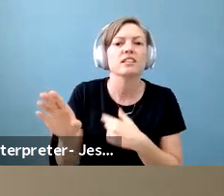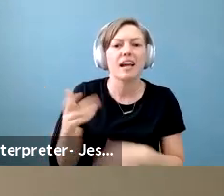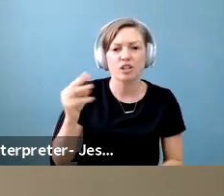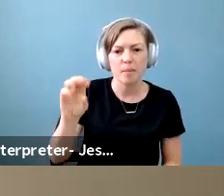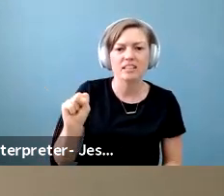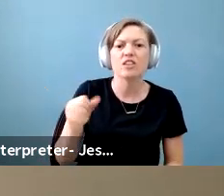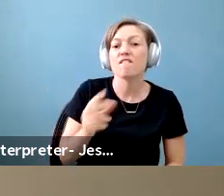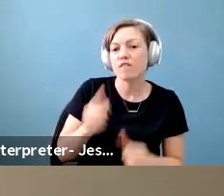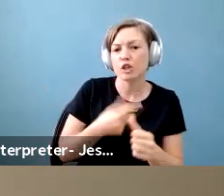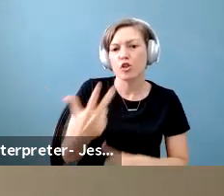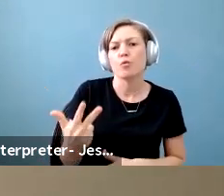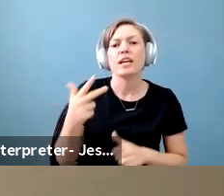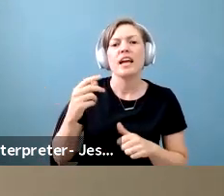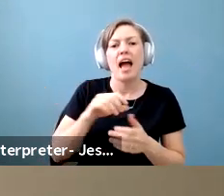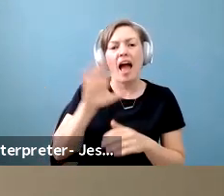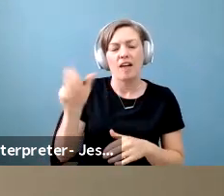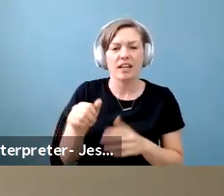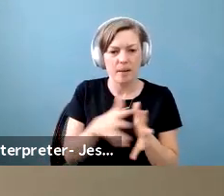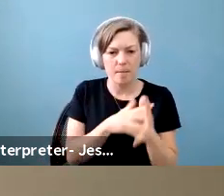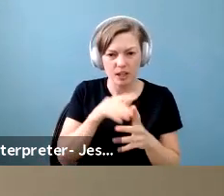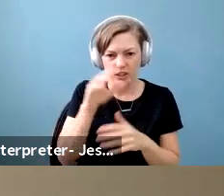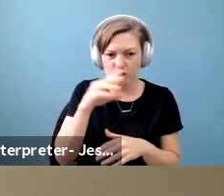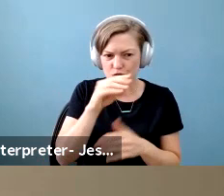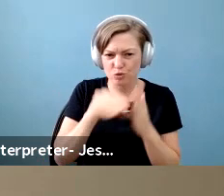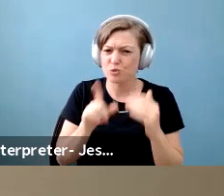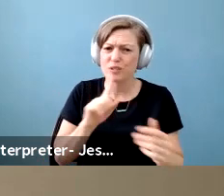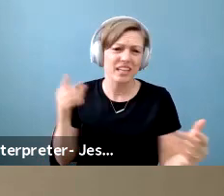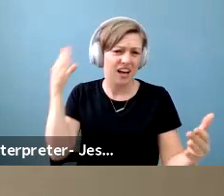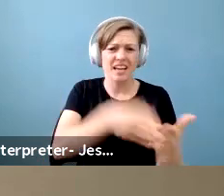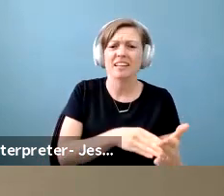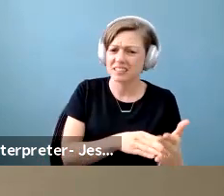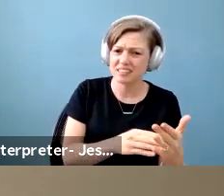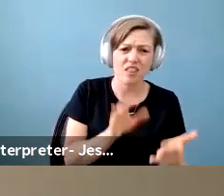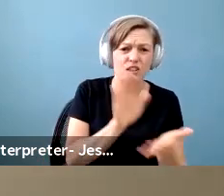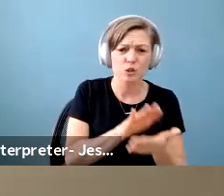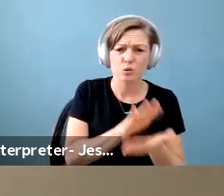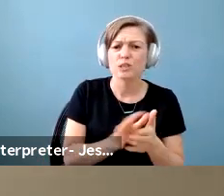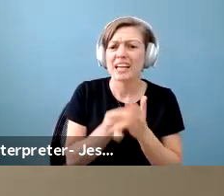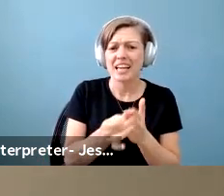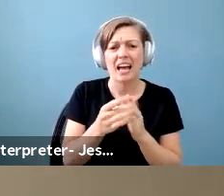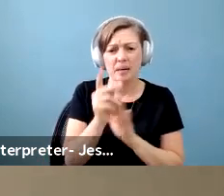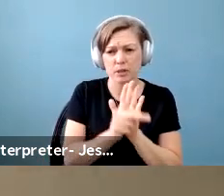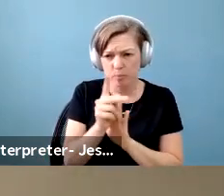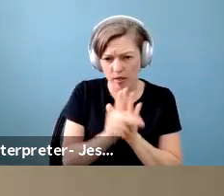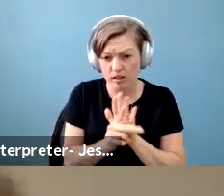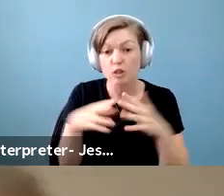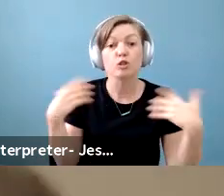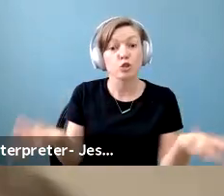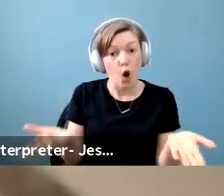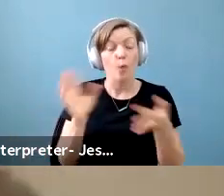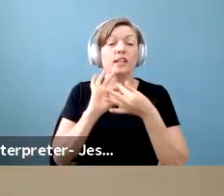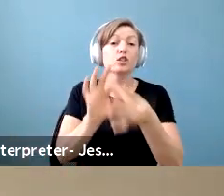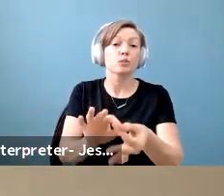3 African-American students, run especially contrary to the school's guiding principles. So in terms of